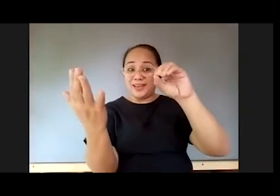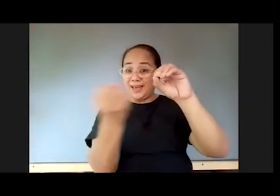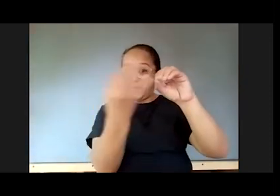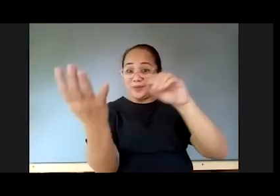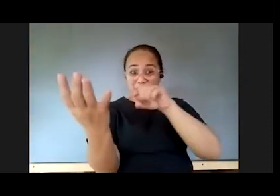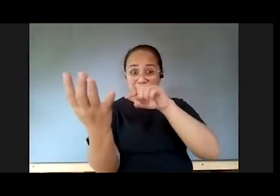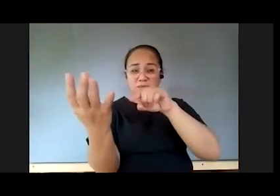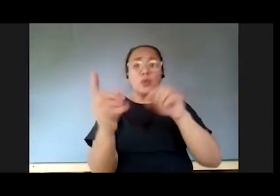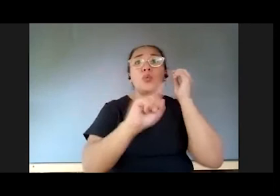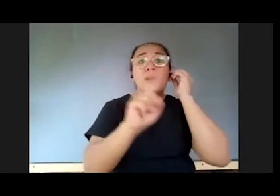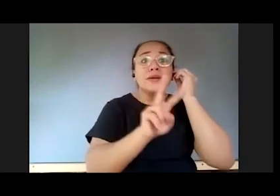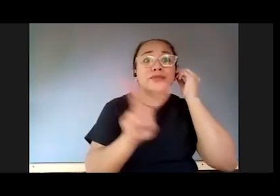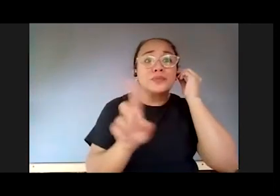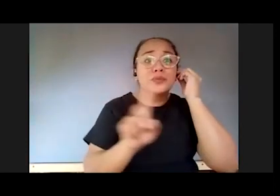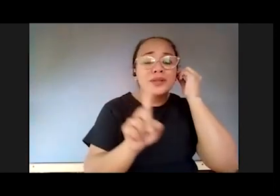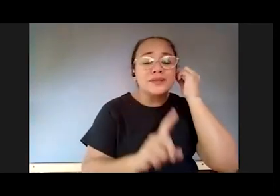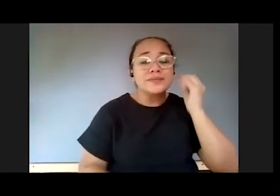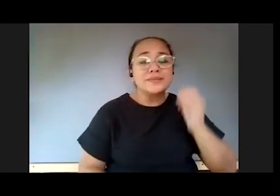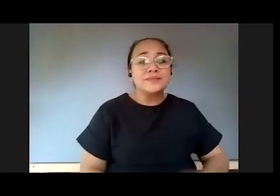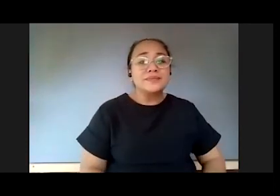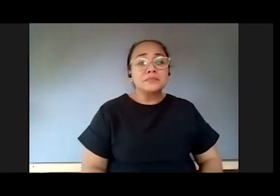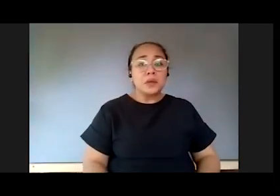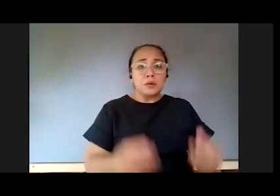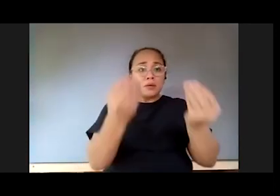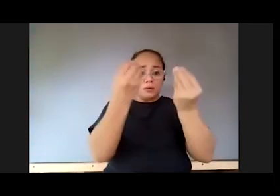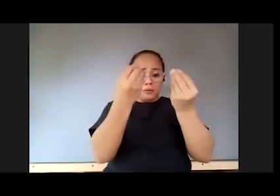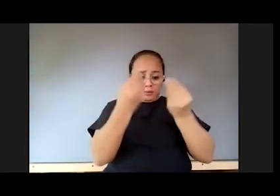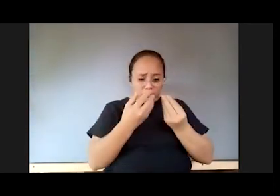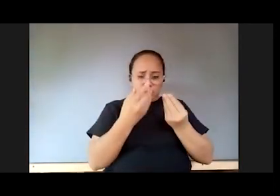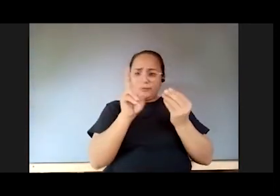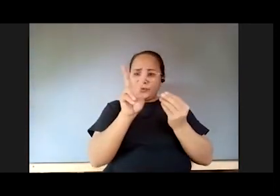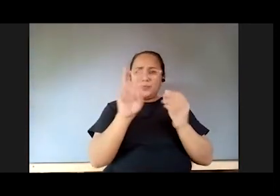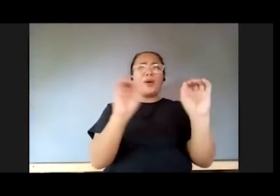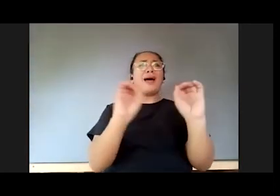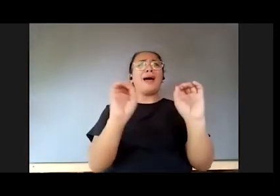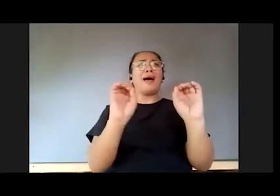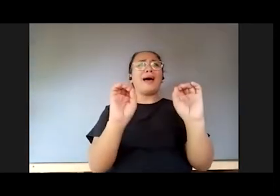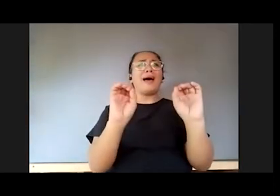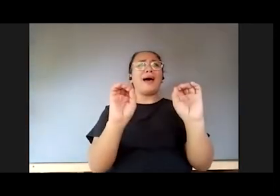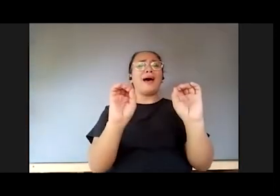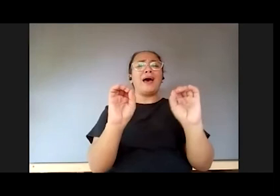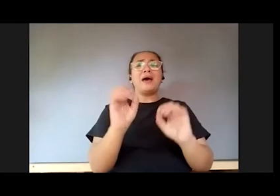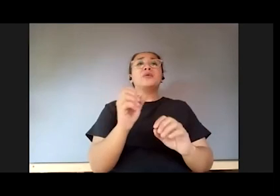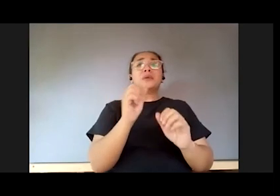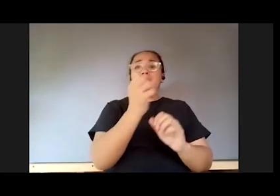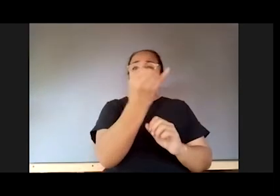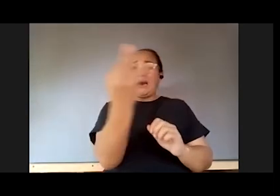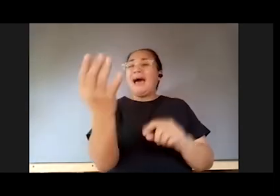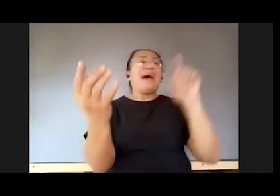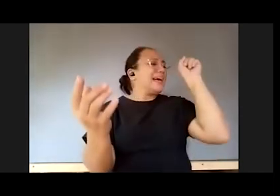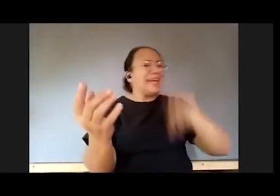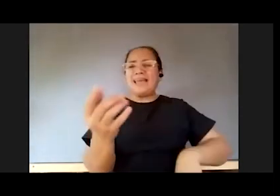And if you can't give me a verb, then how many cannot be an object because an object has to be attached to a